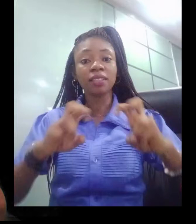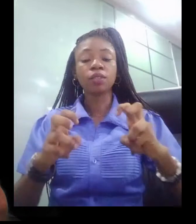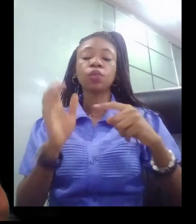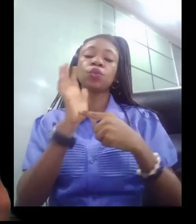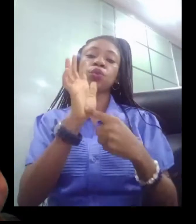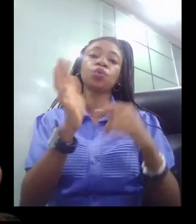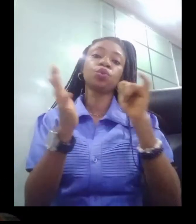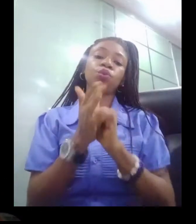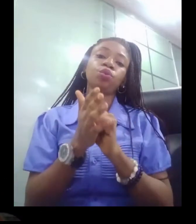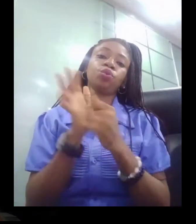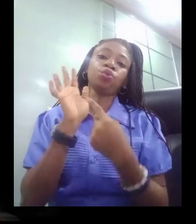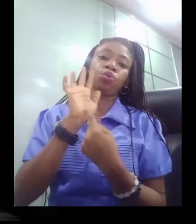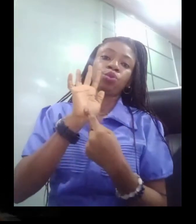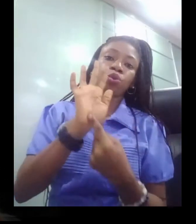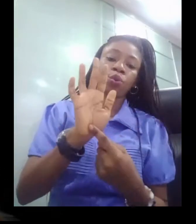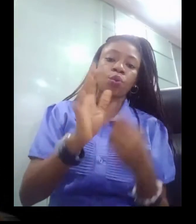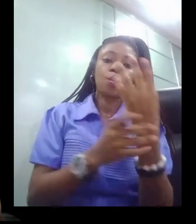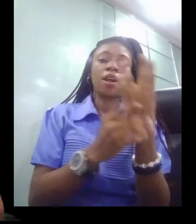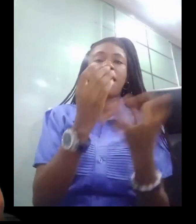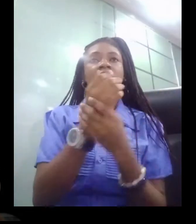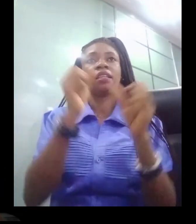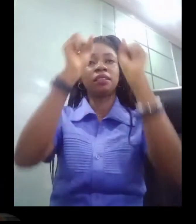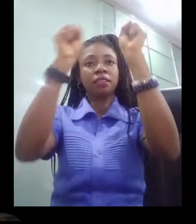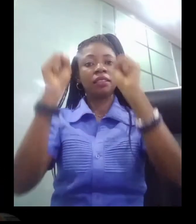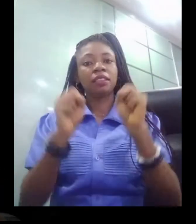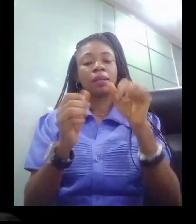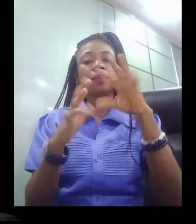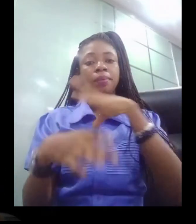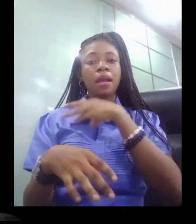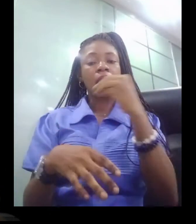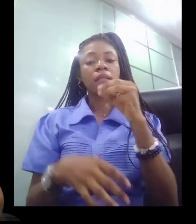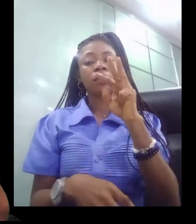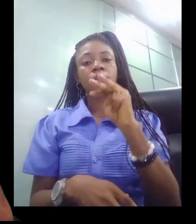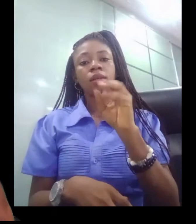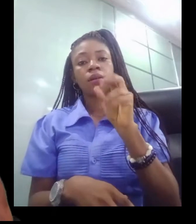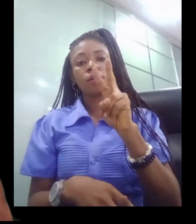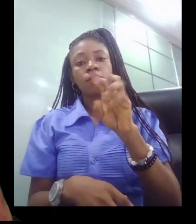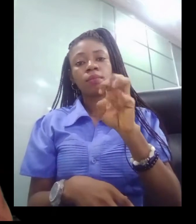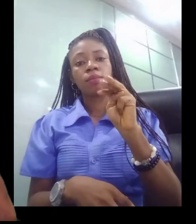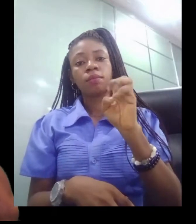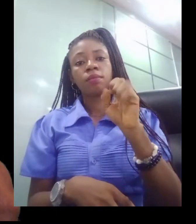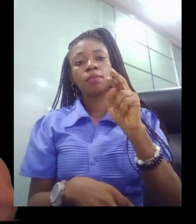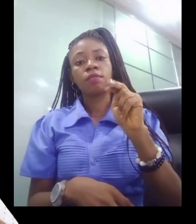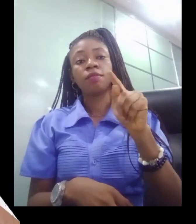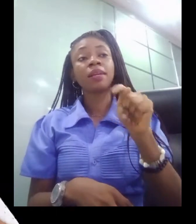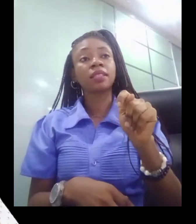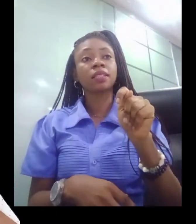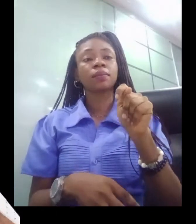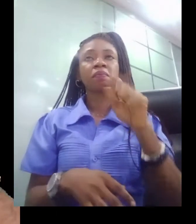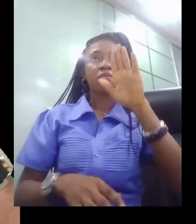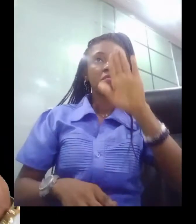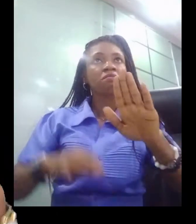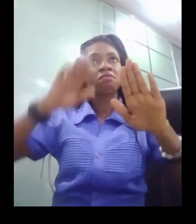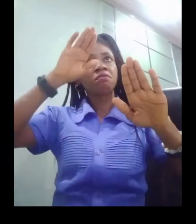shape plus movement and palm orientation going together in a sign